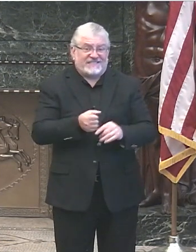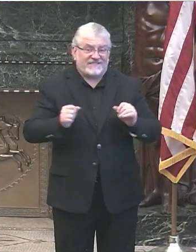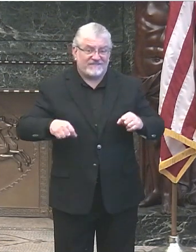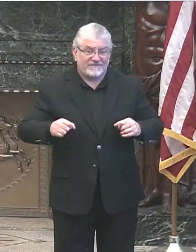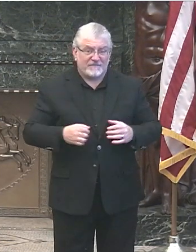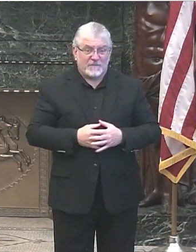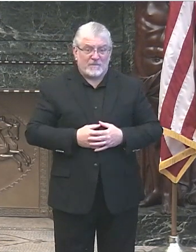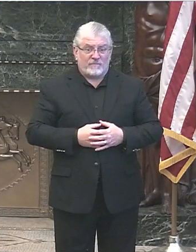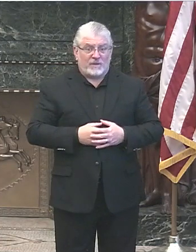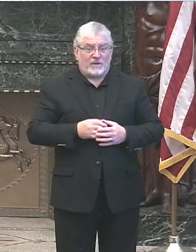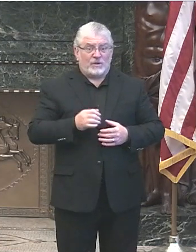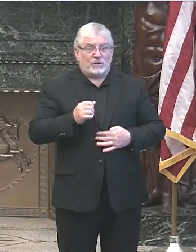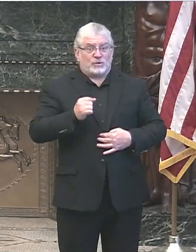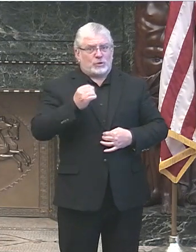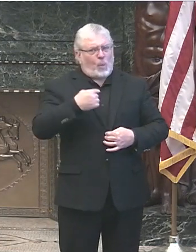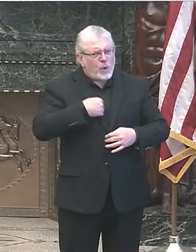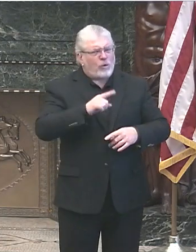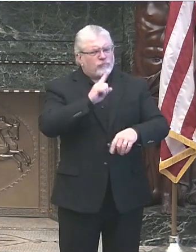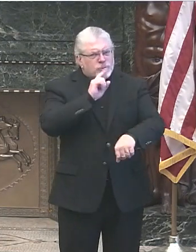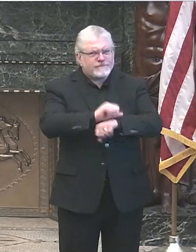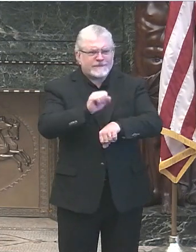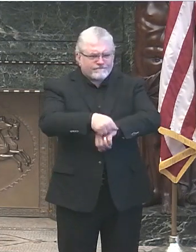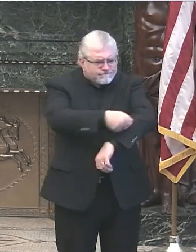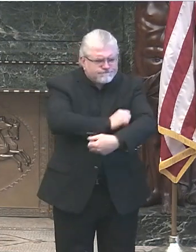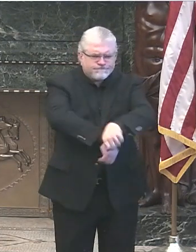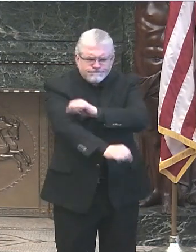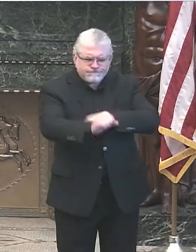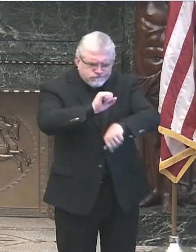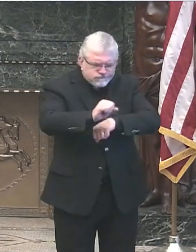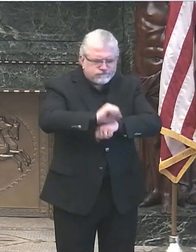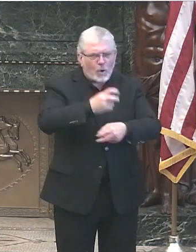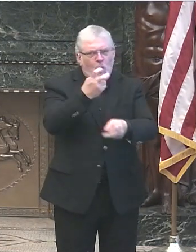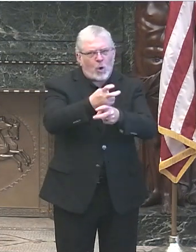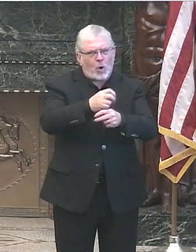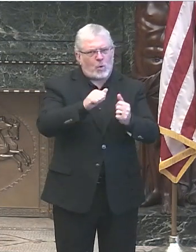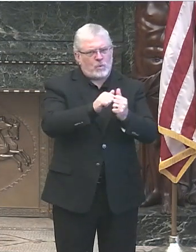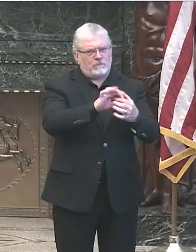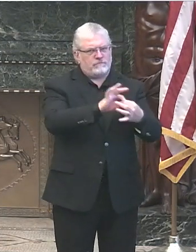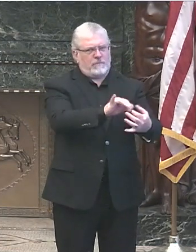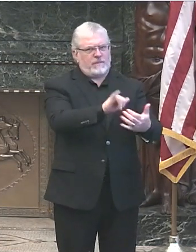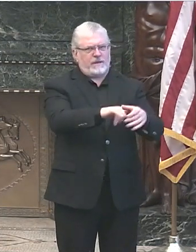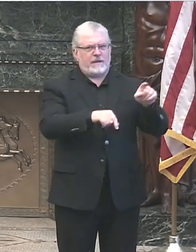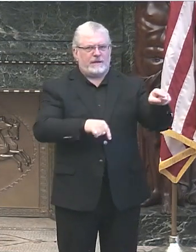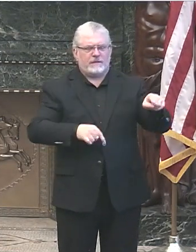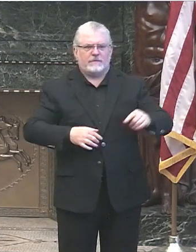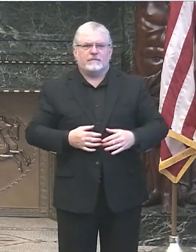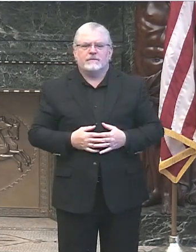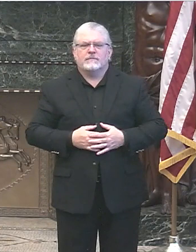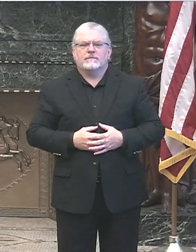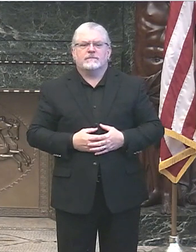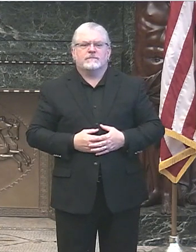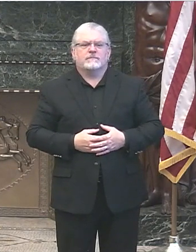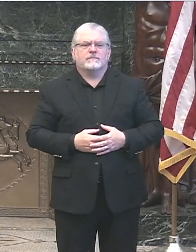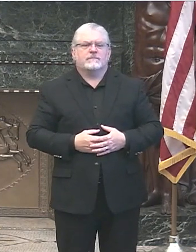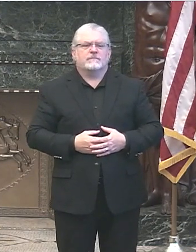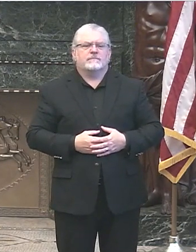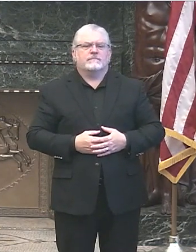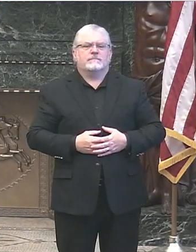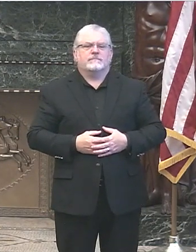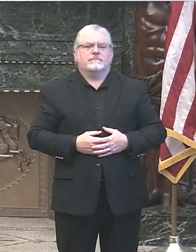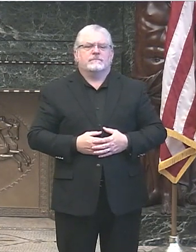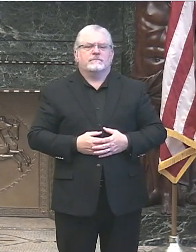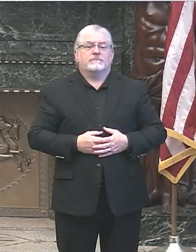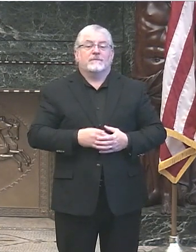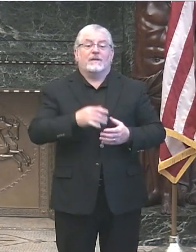through that with the health department and our service providers. We have not furloughed any staff at this